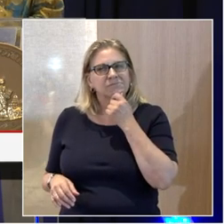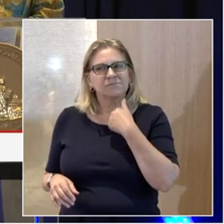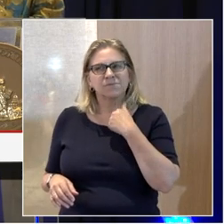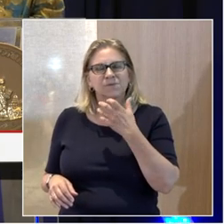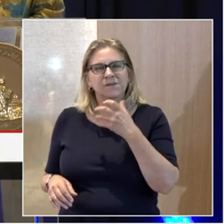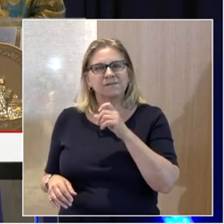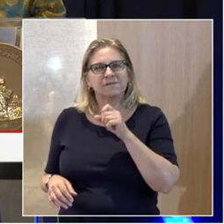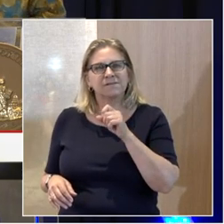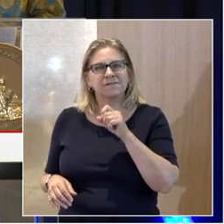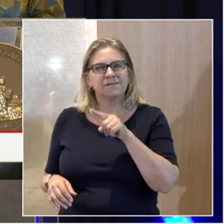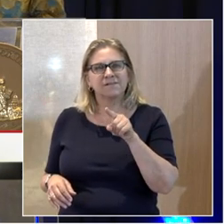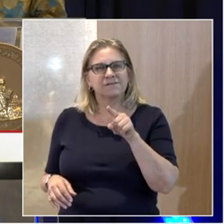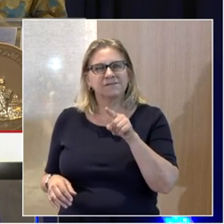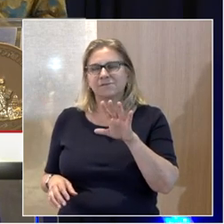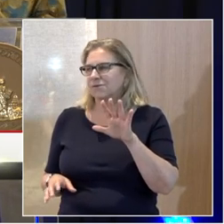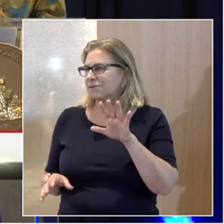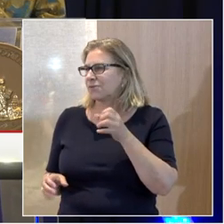question